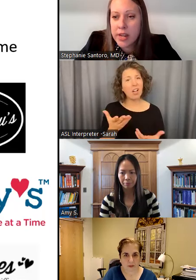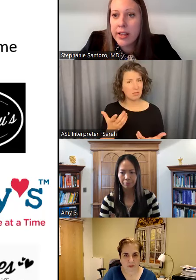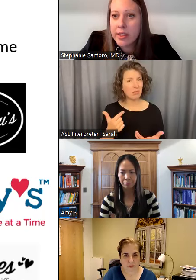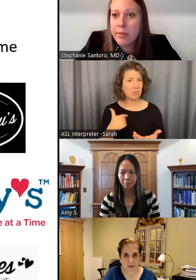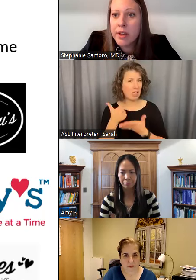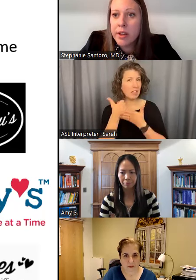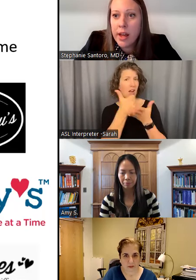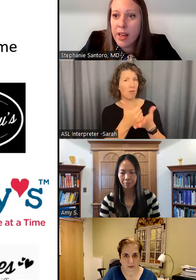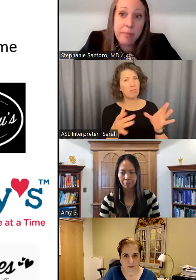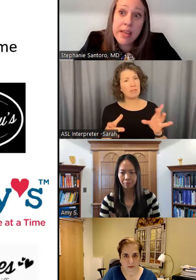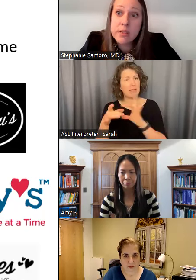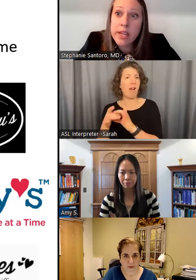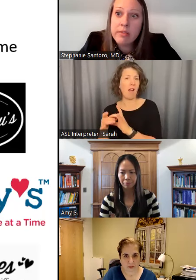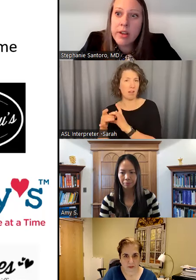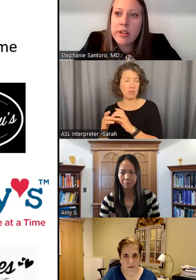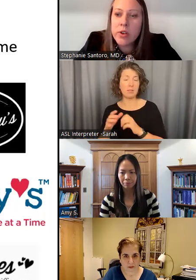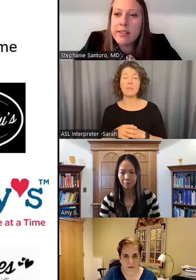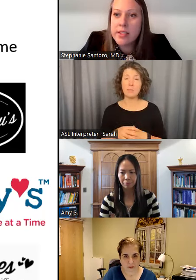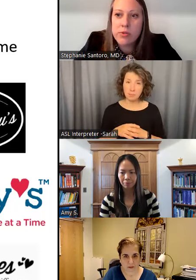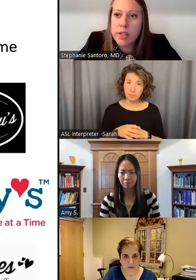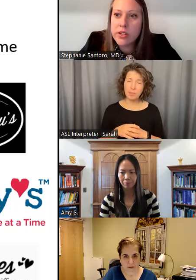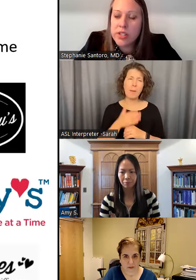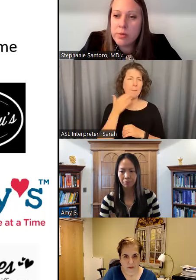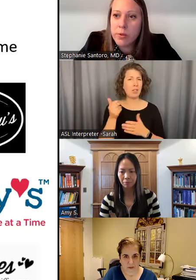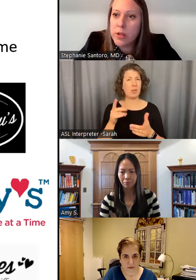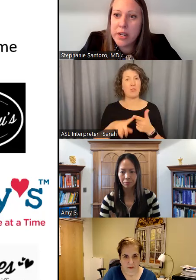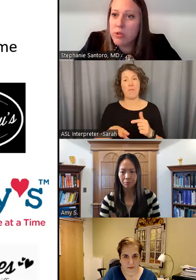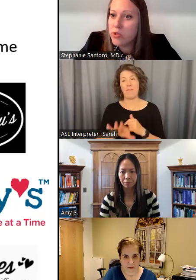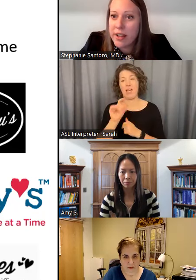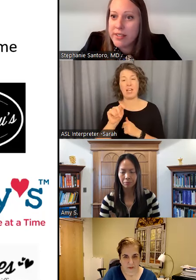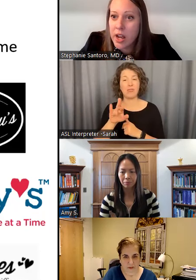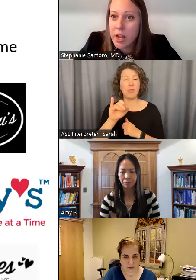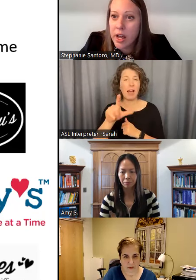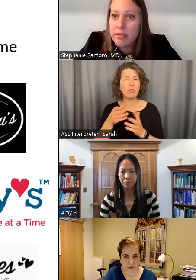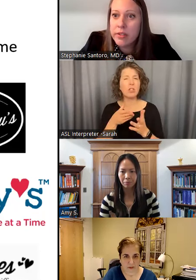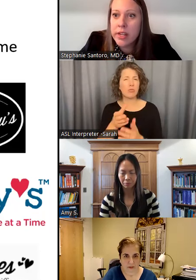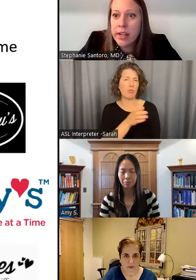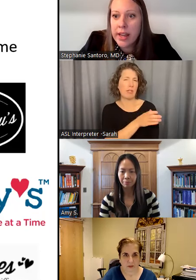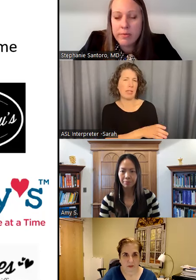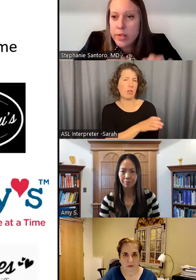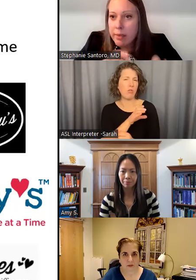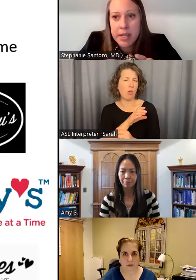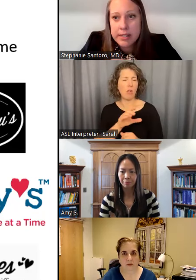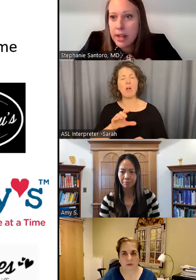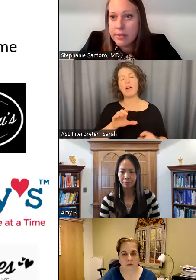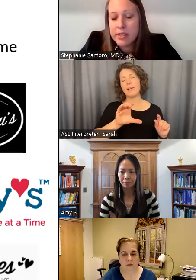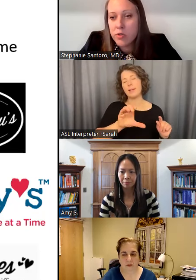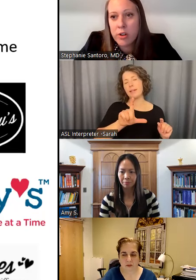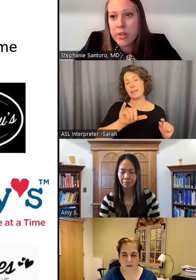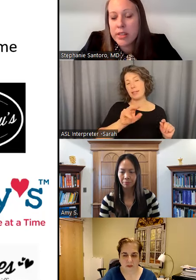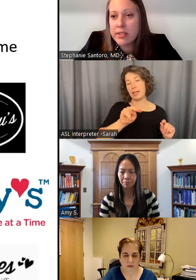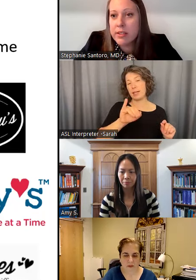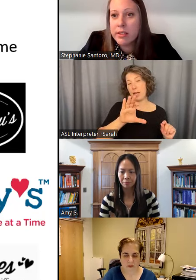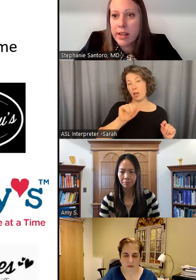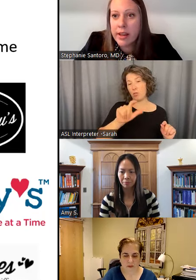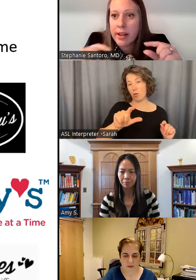help connect them. The best way to find trials is really just through clinicaltrials.gov. And if you type in Down syndrome